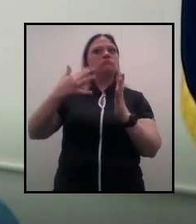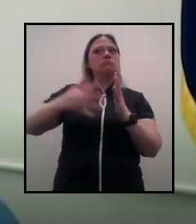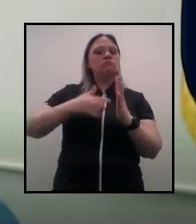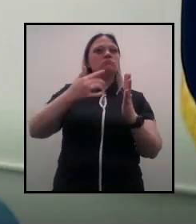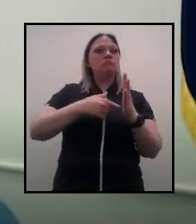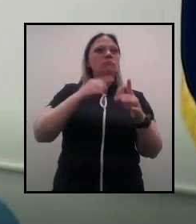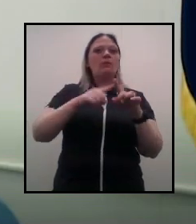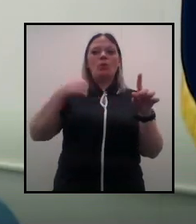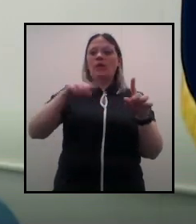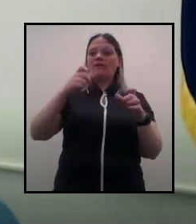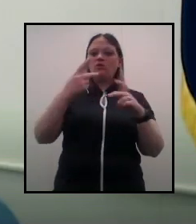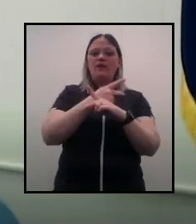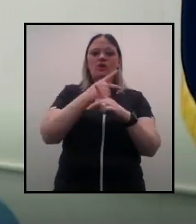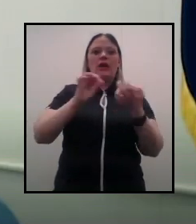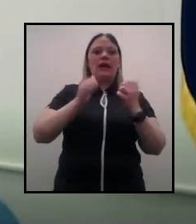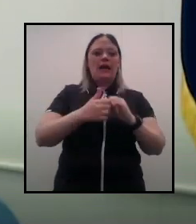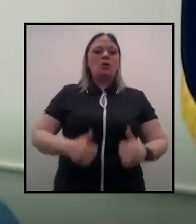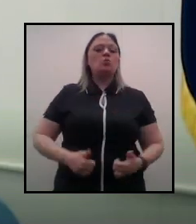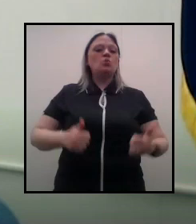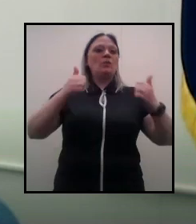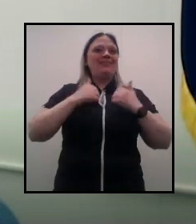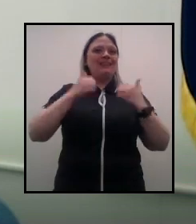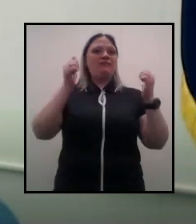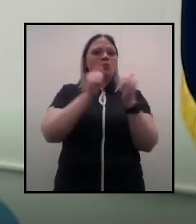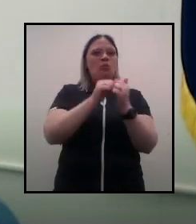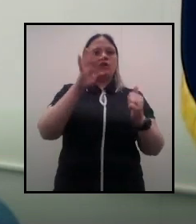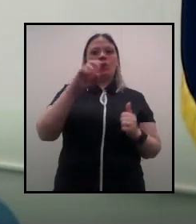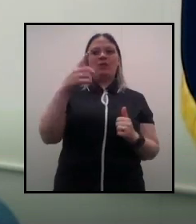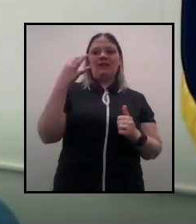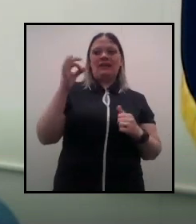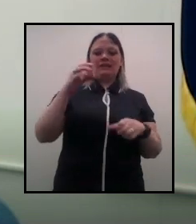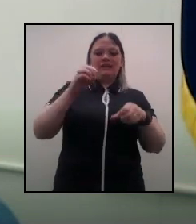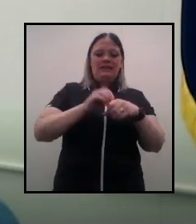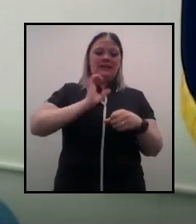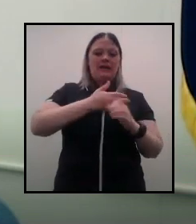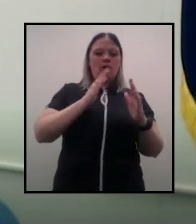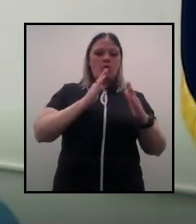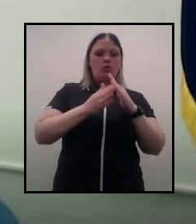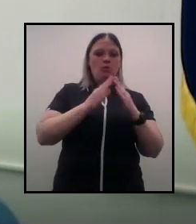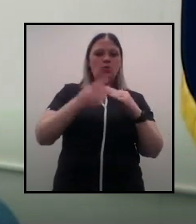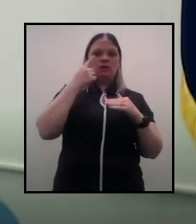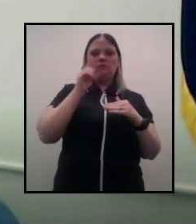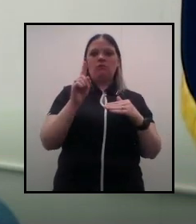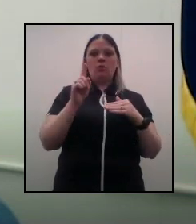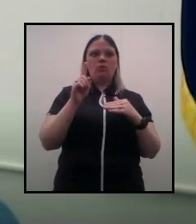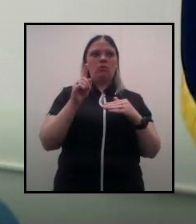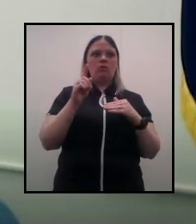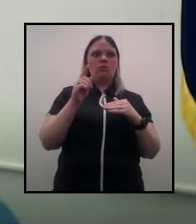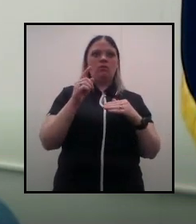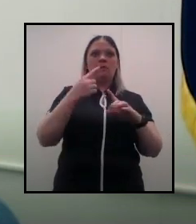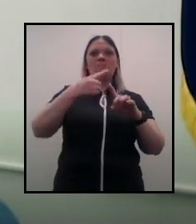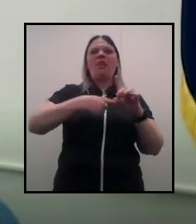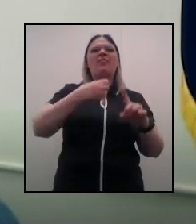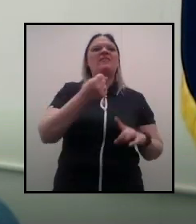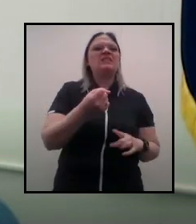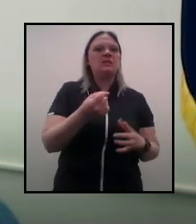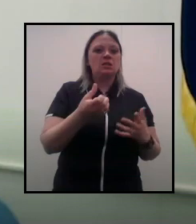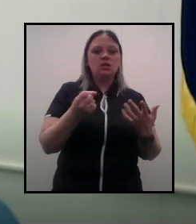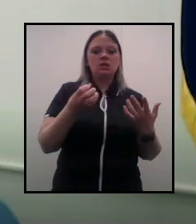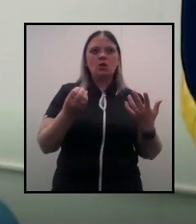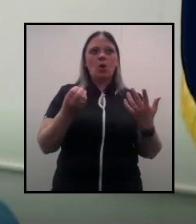out how to live with COVID-19 in our community for months. And so,